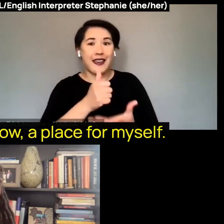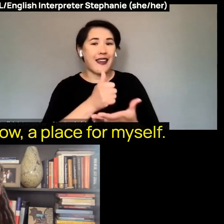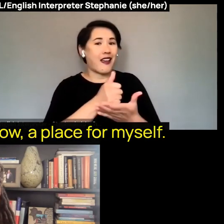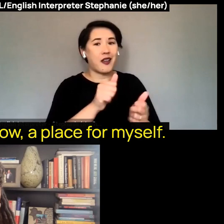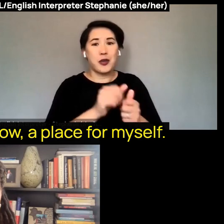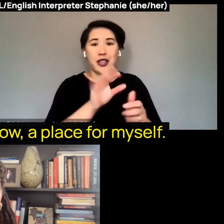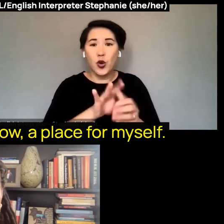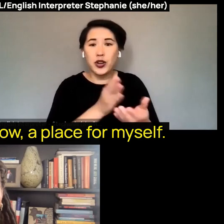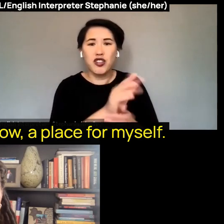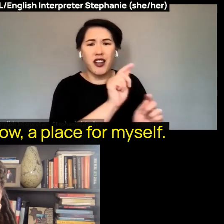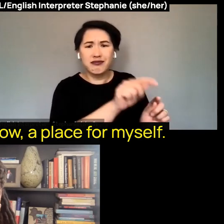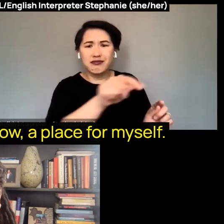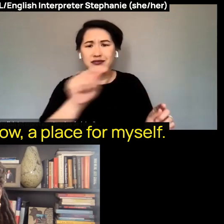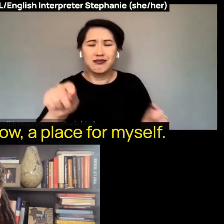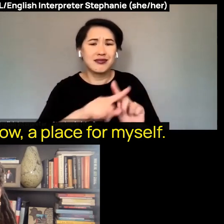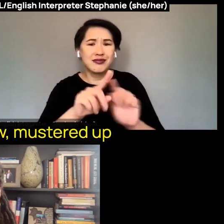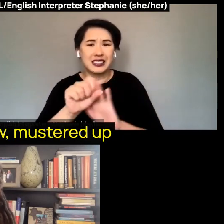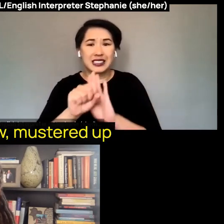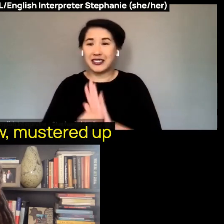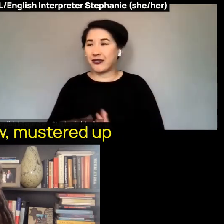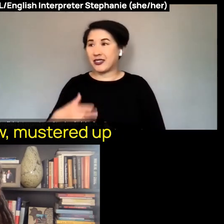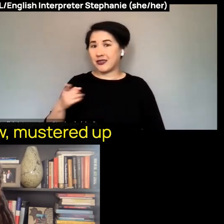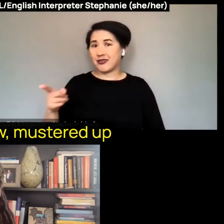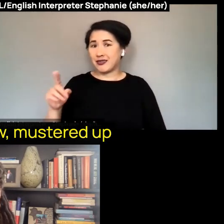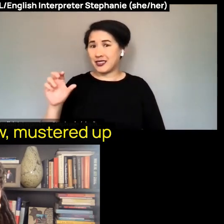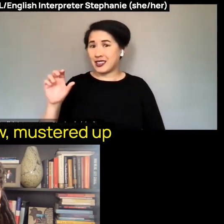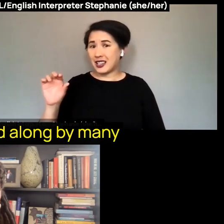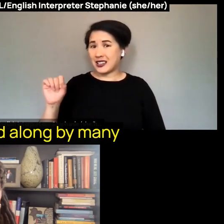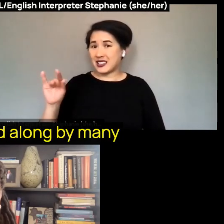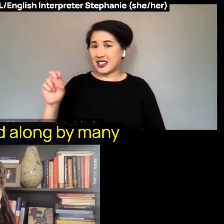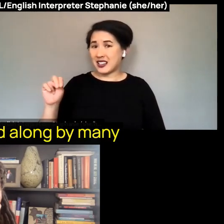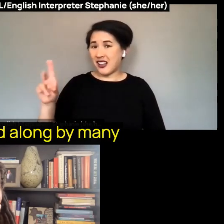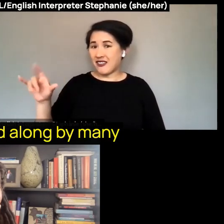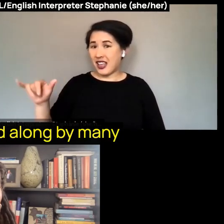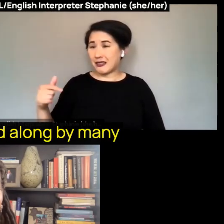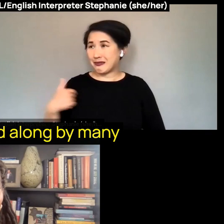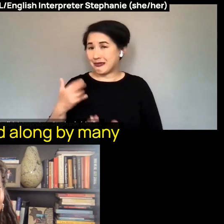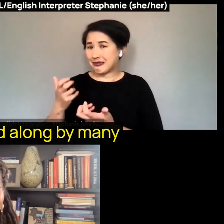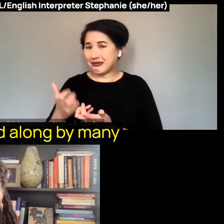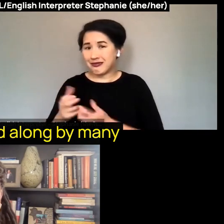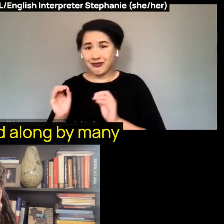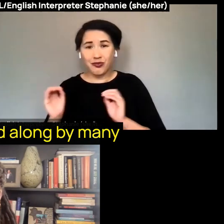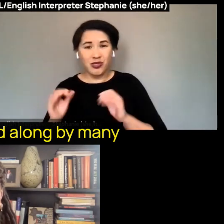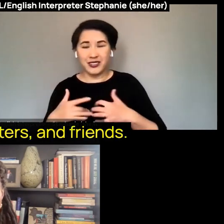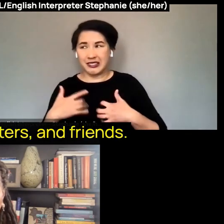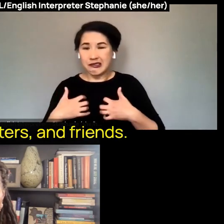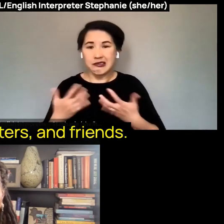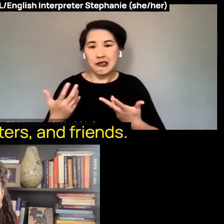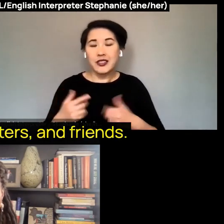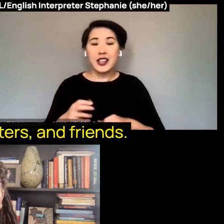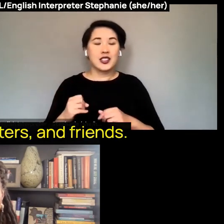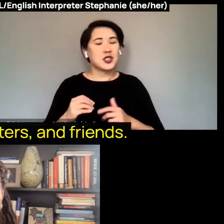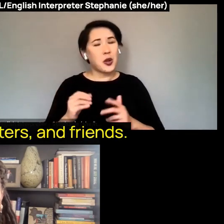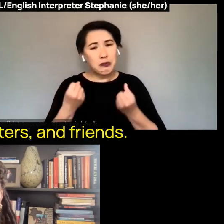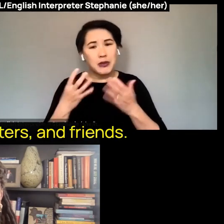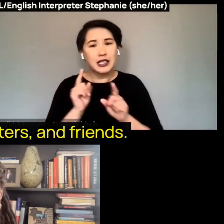see a place for myself. But I, you know, mustered up the courage, pushed along by many mentors